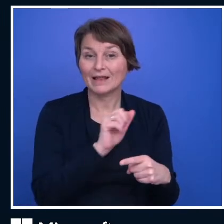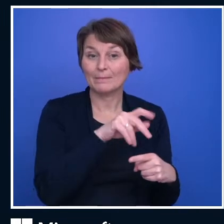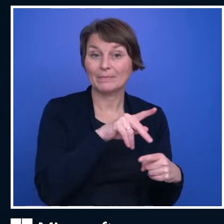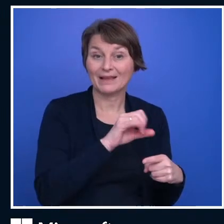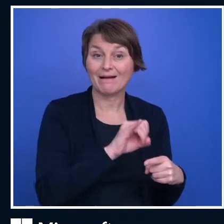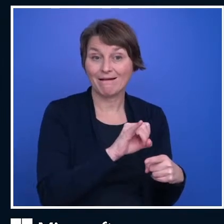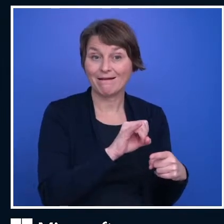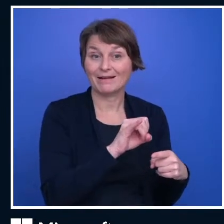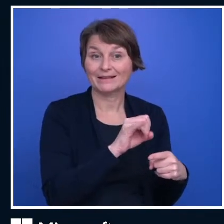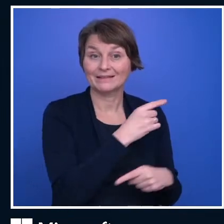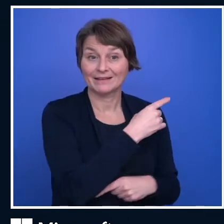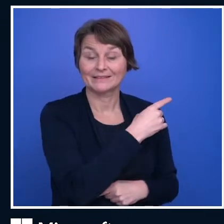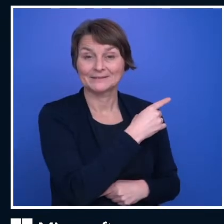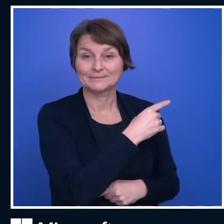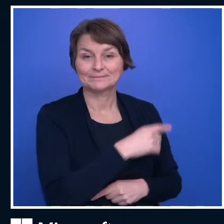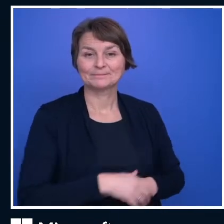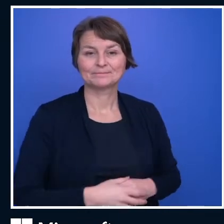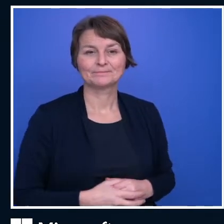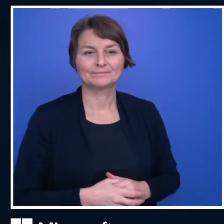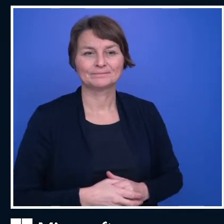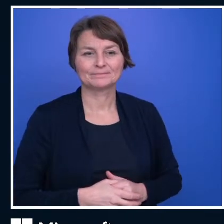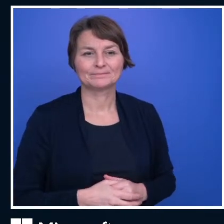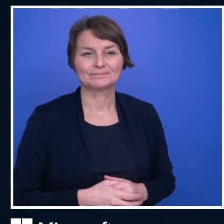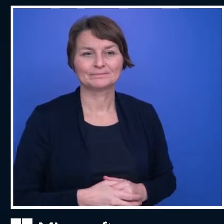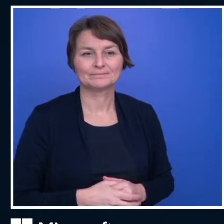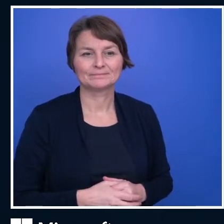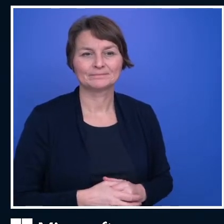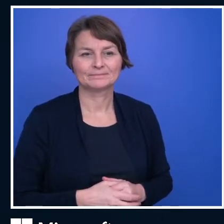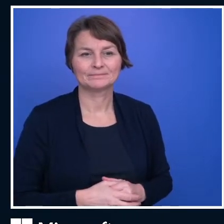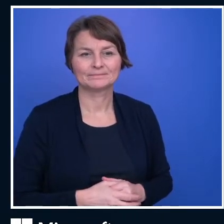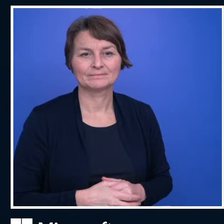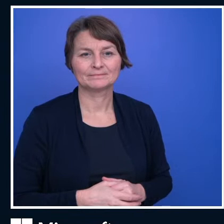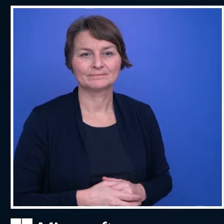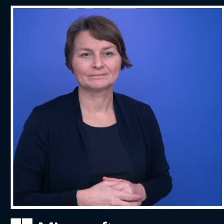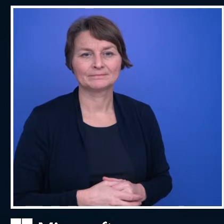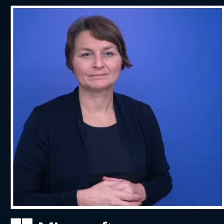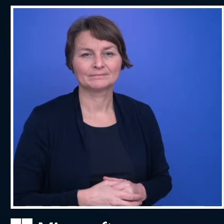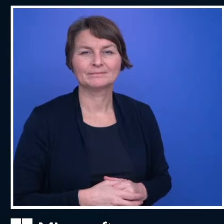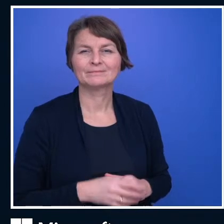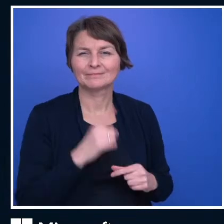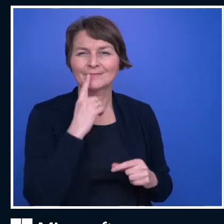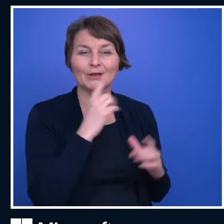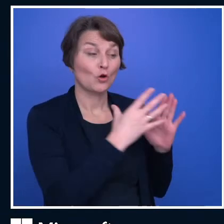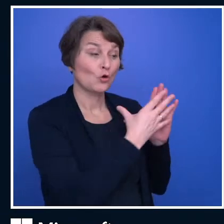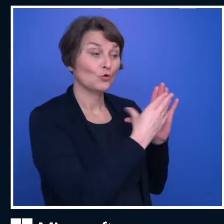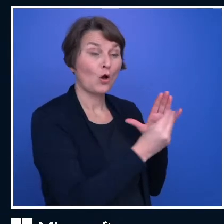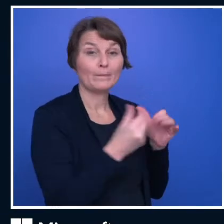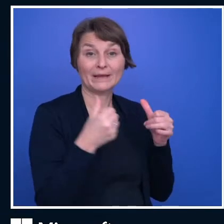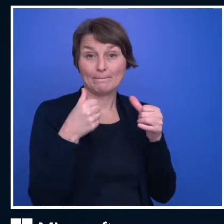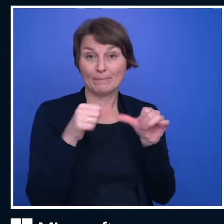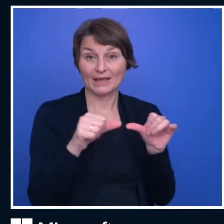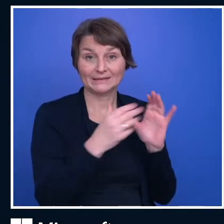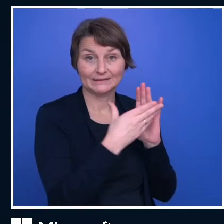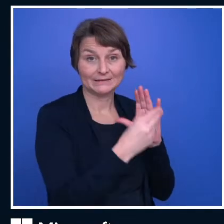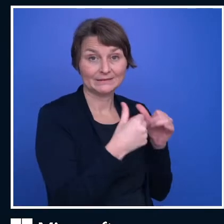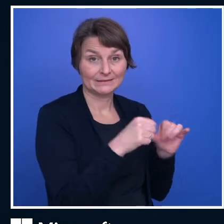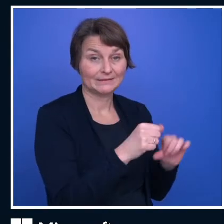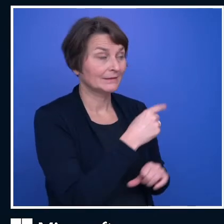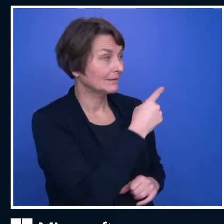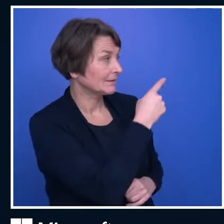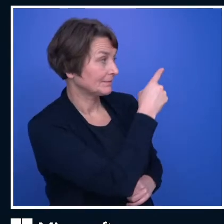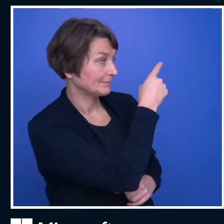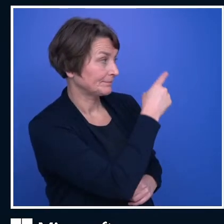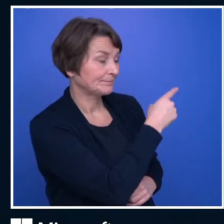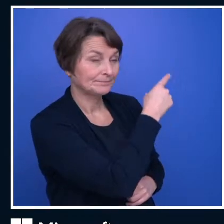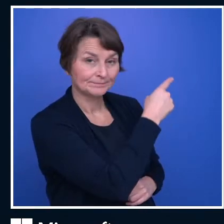and you have to copy paste it here. The key is unique for each and every key that you